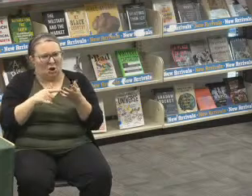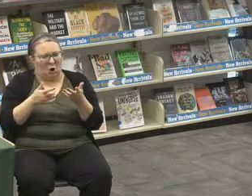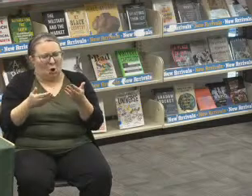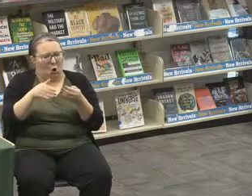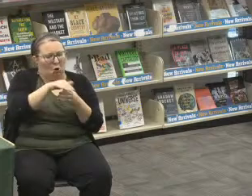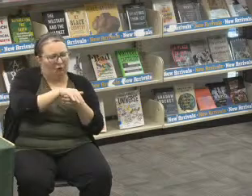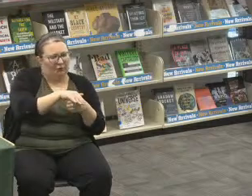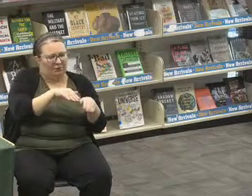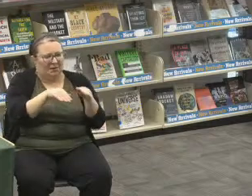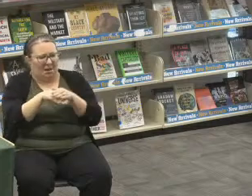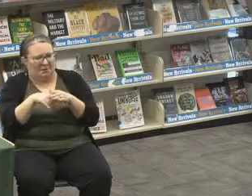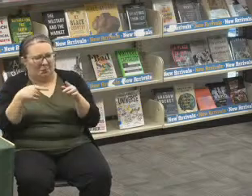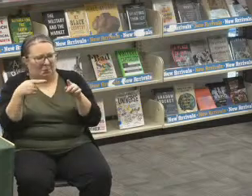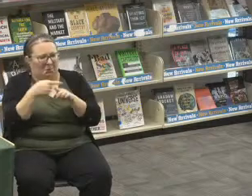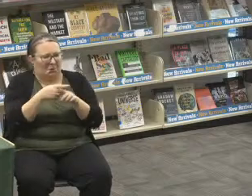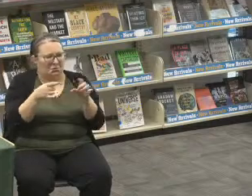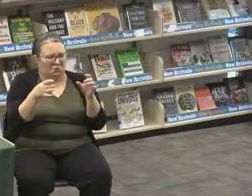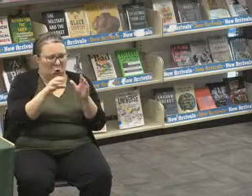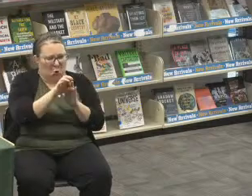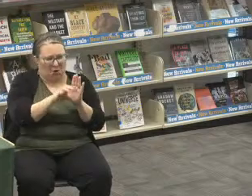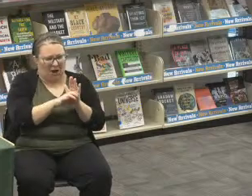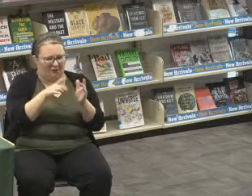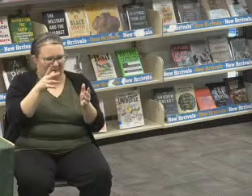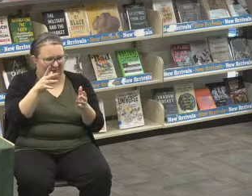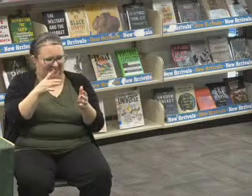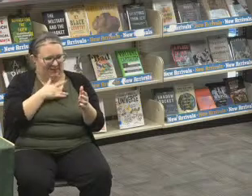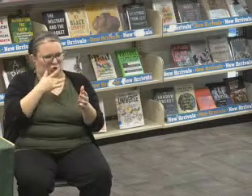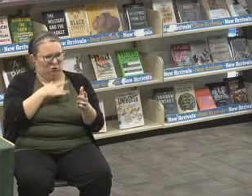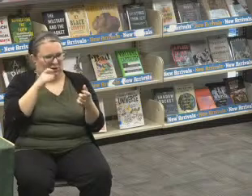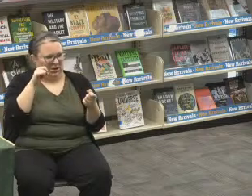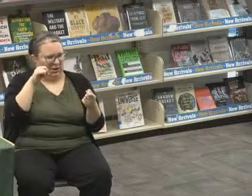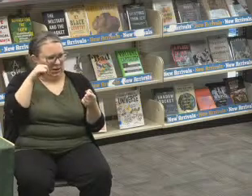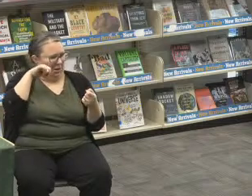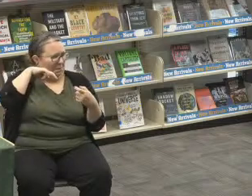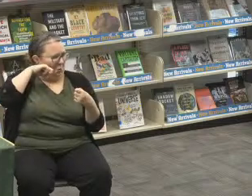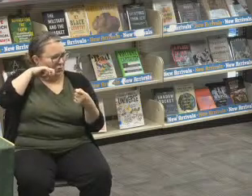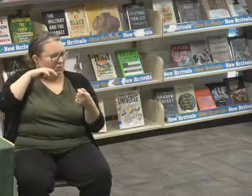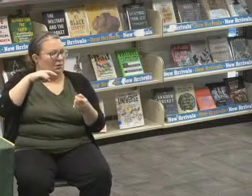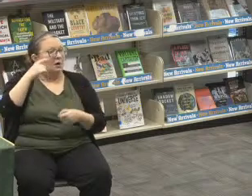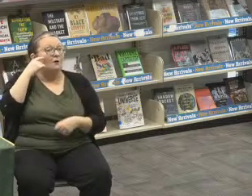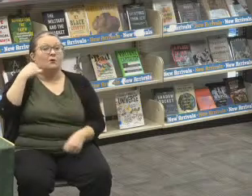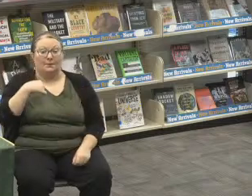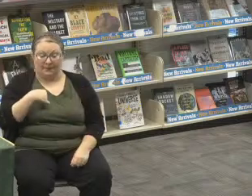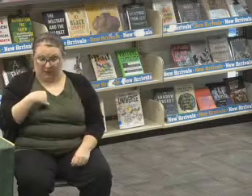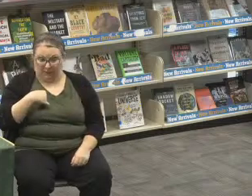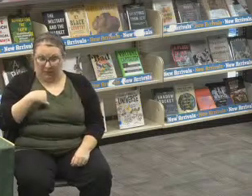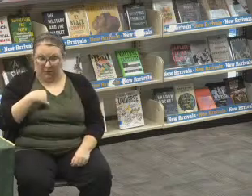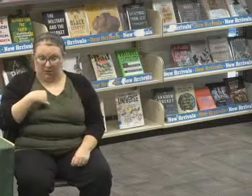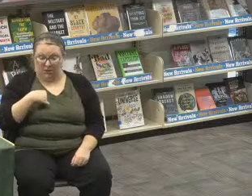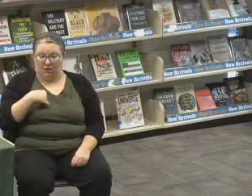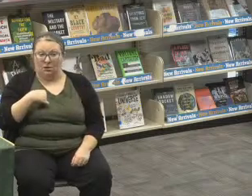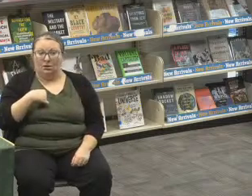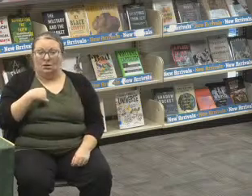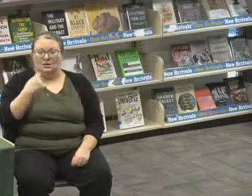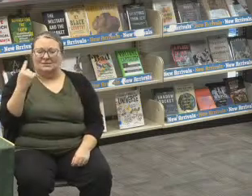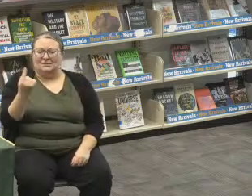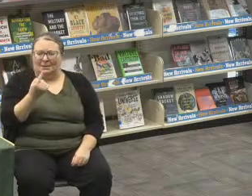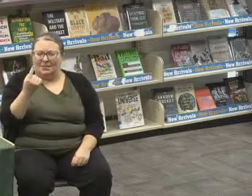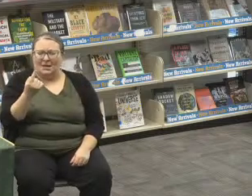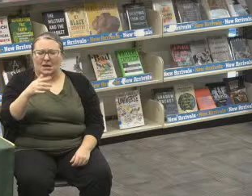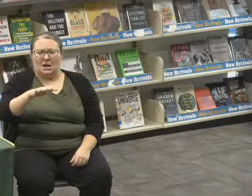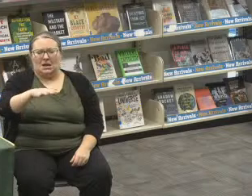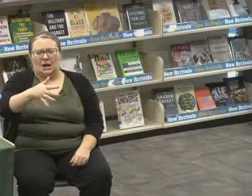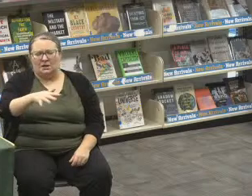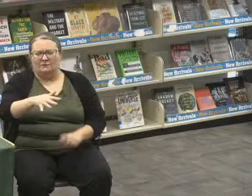of sensory inputs. So for me, like, there's something that's kind of